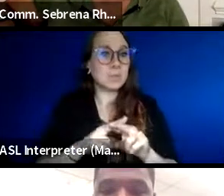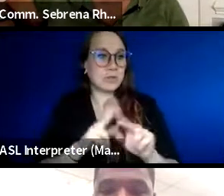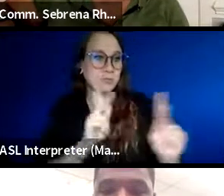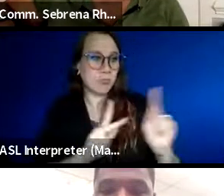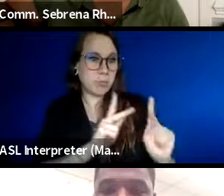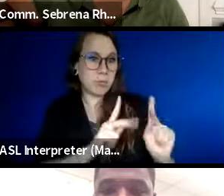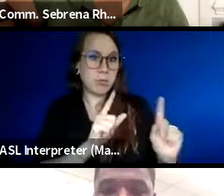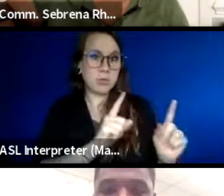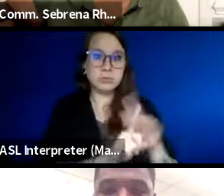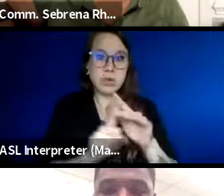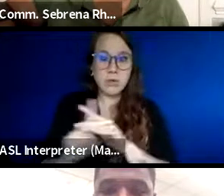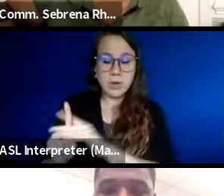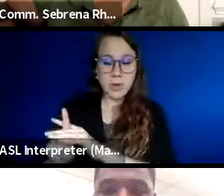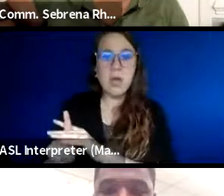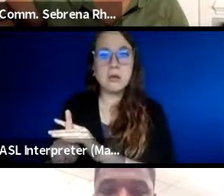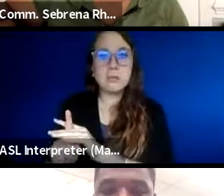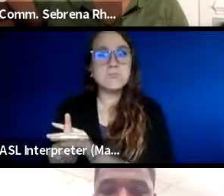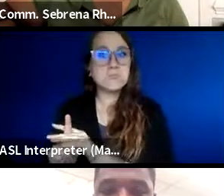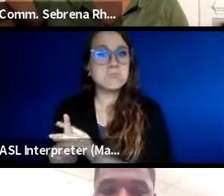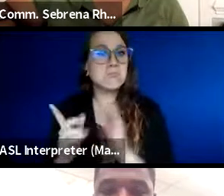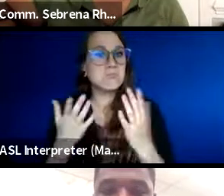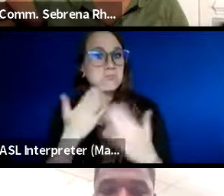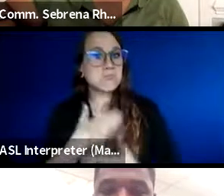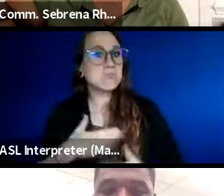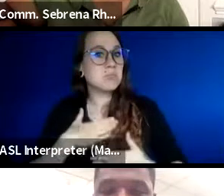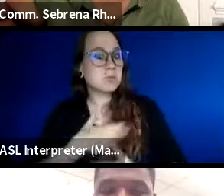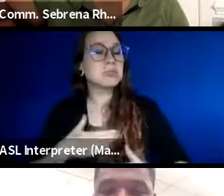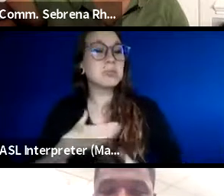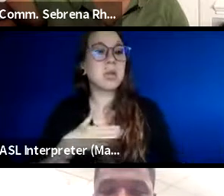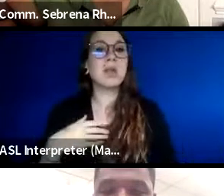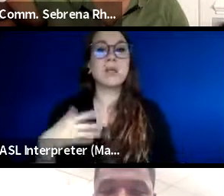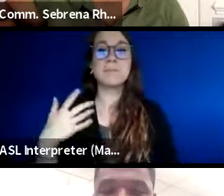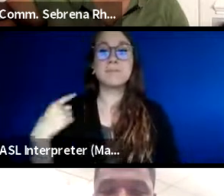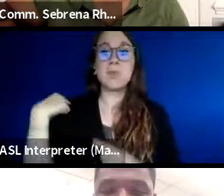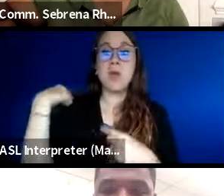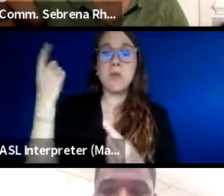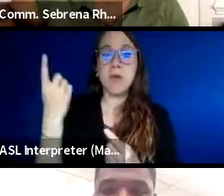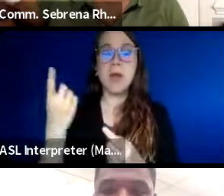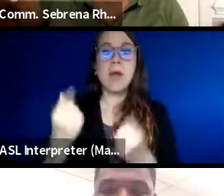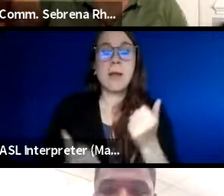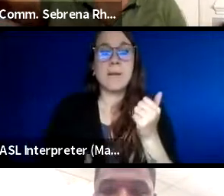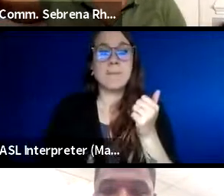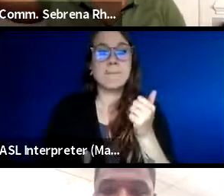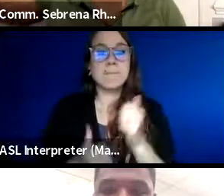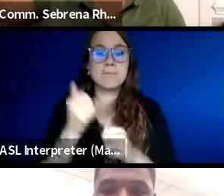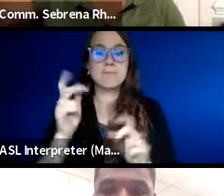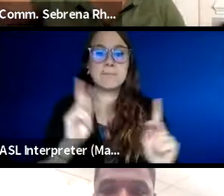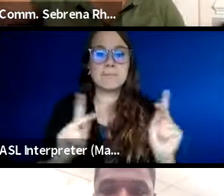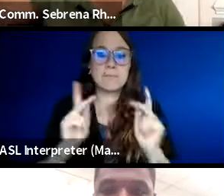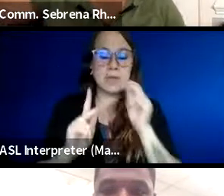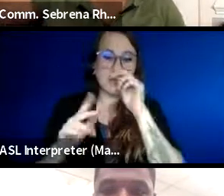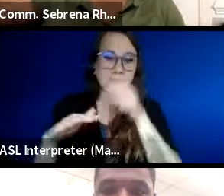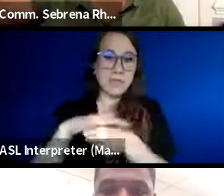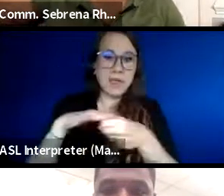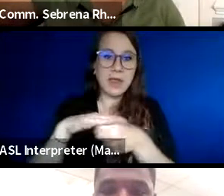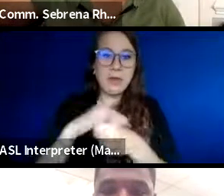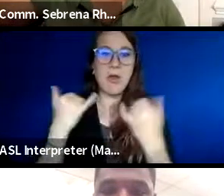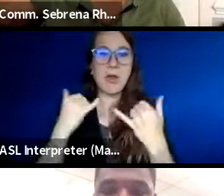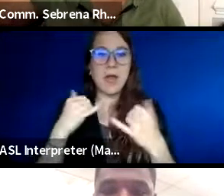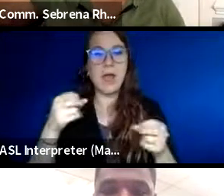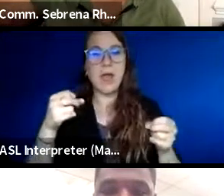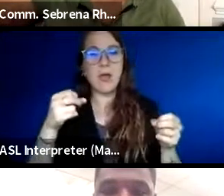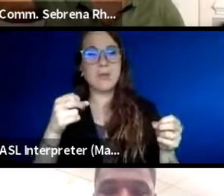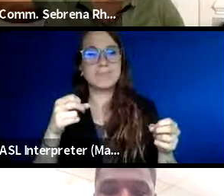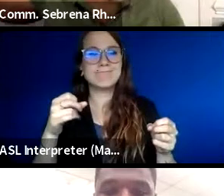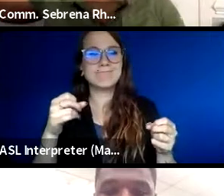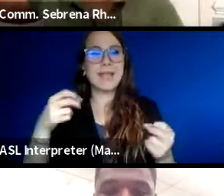the Starburst is looking great. However, many of the regulars are moving to loiter in front of vacant buildings and storefronts. Is there an